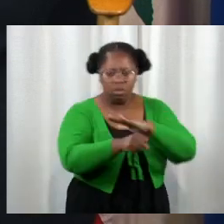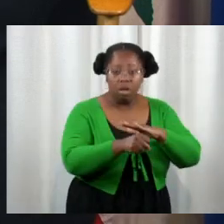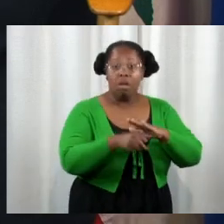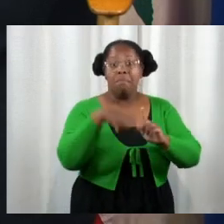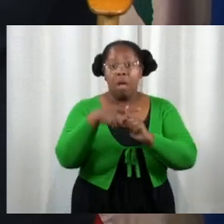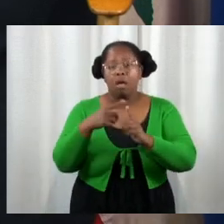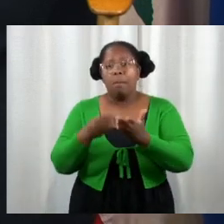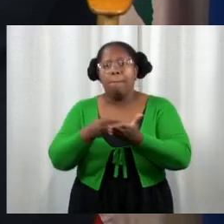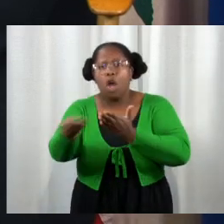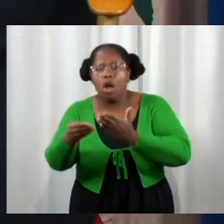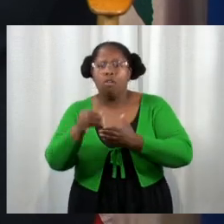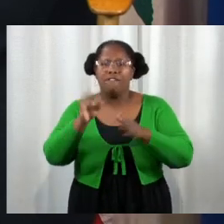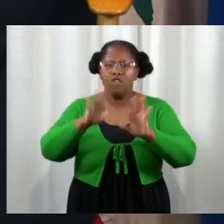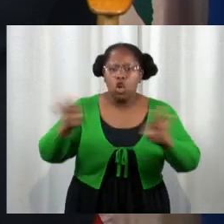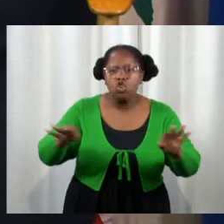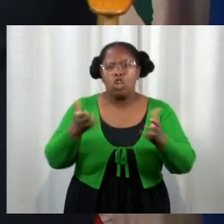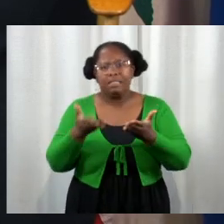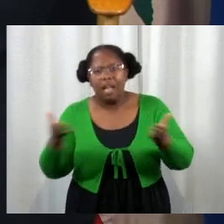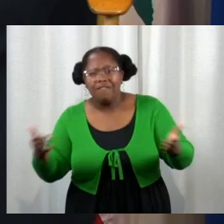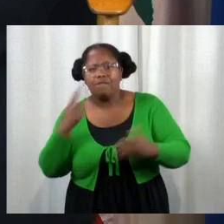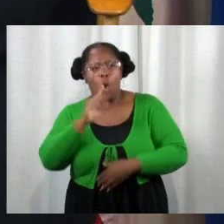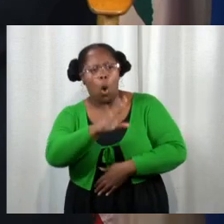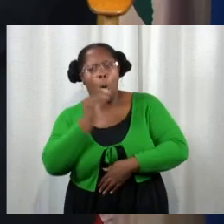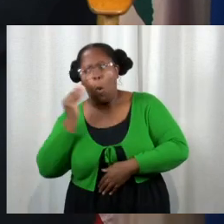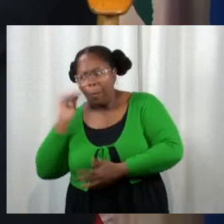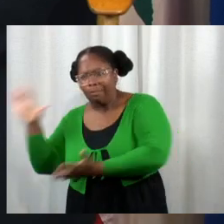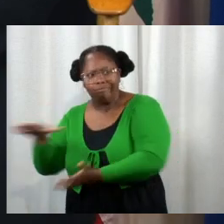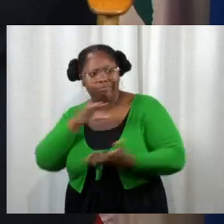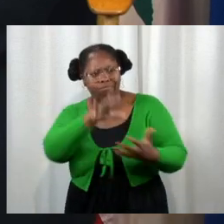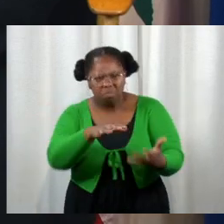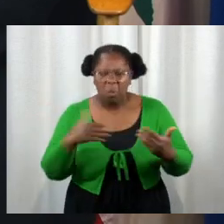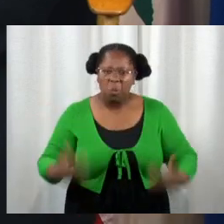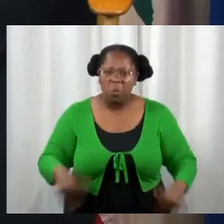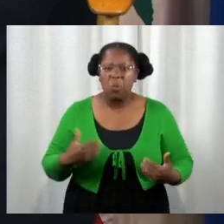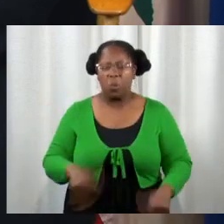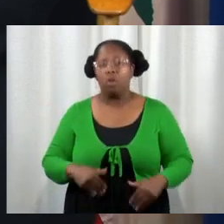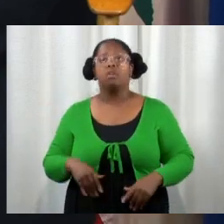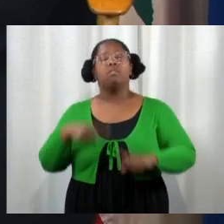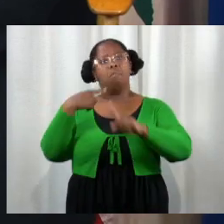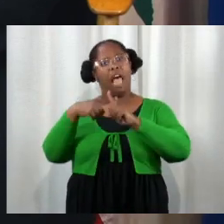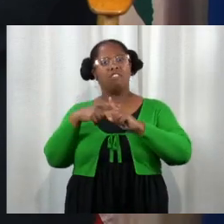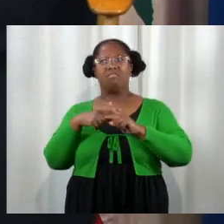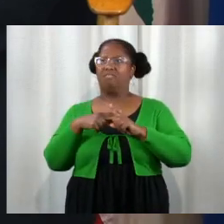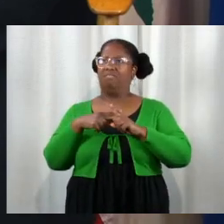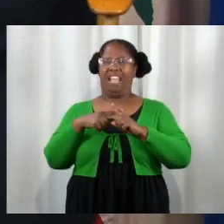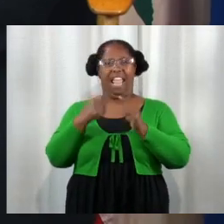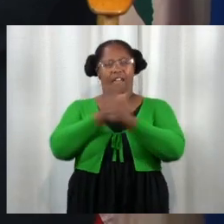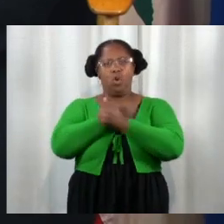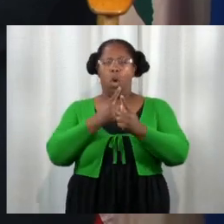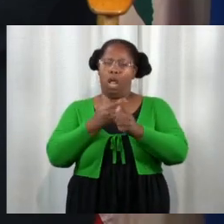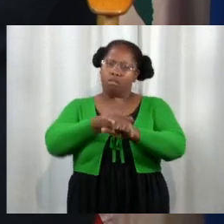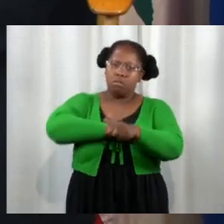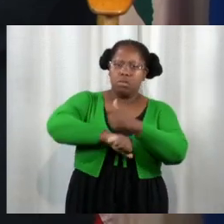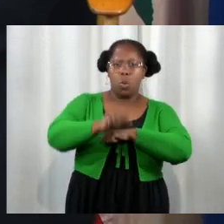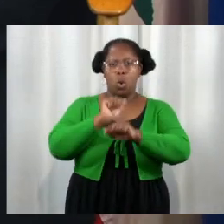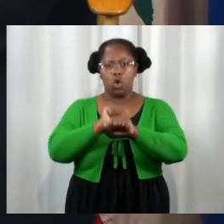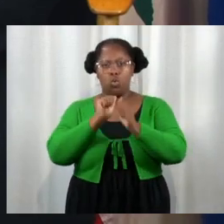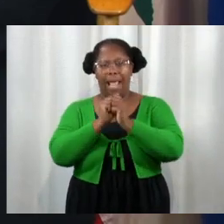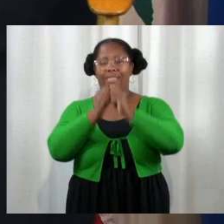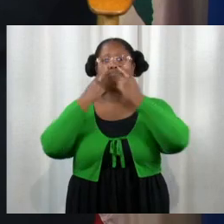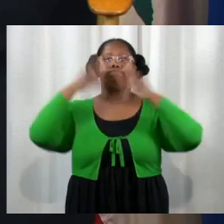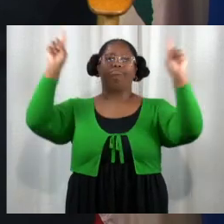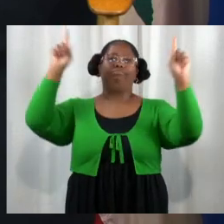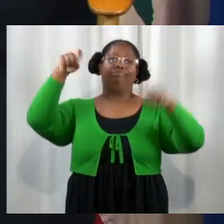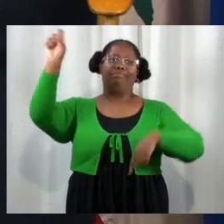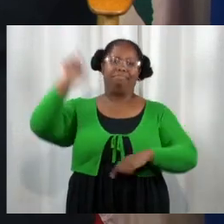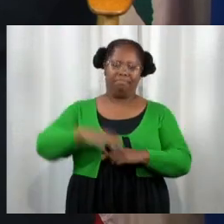shows the significance of our community partnerships, but also the amazing successes of the efforts of everybody involved. Right. And we regularly